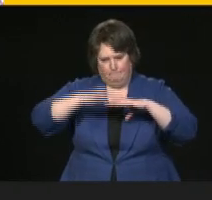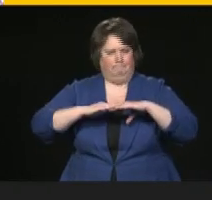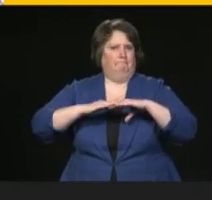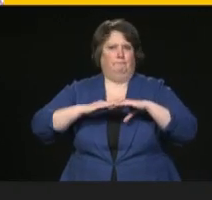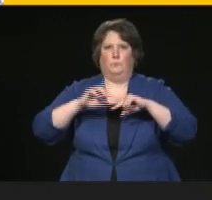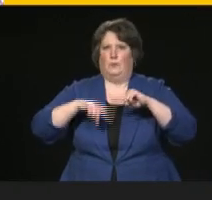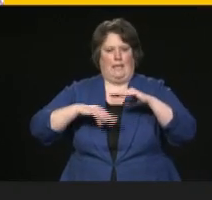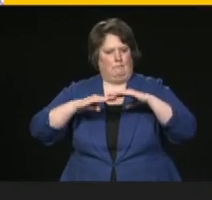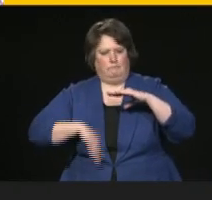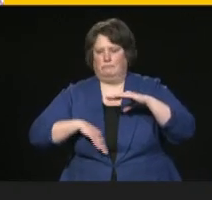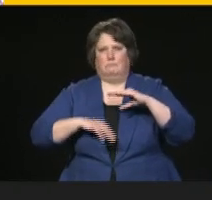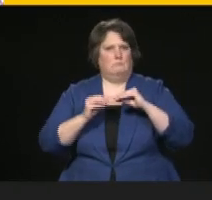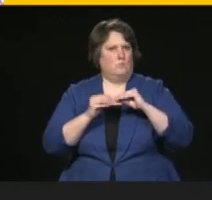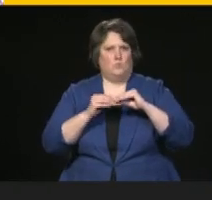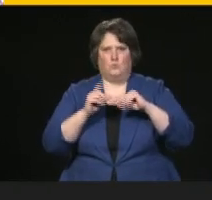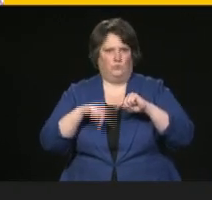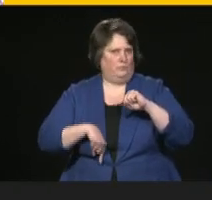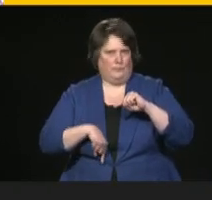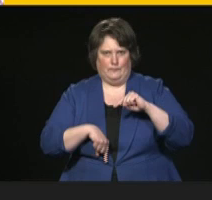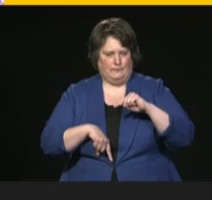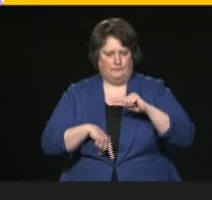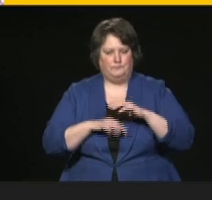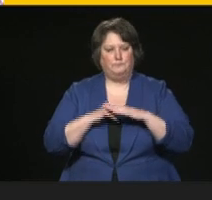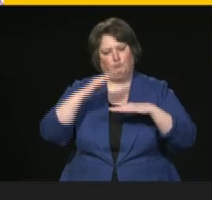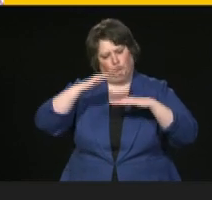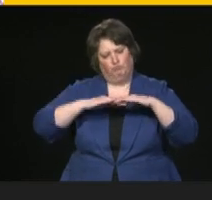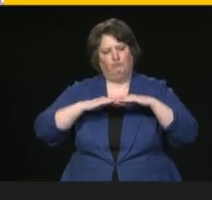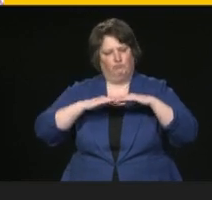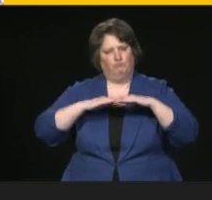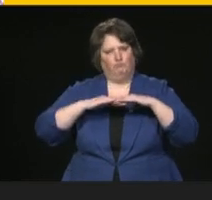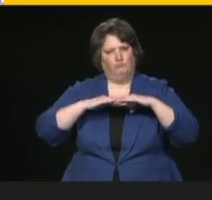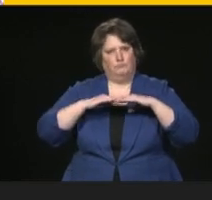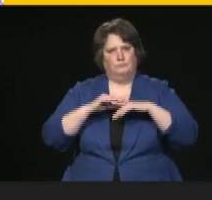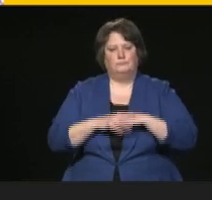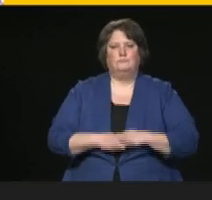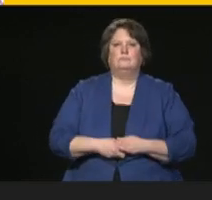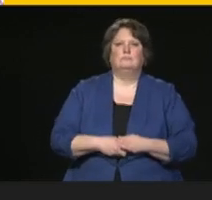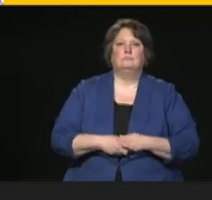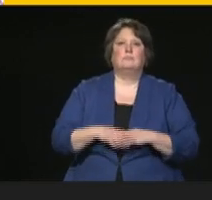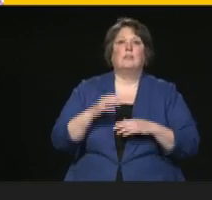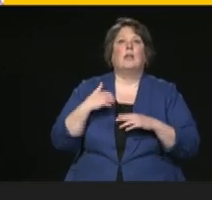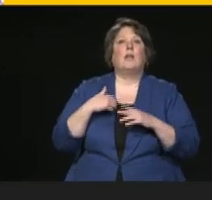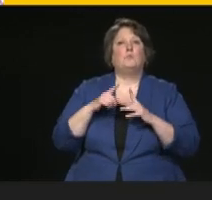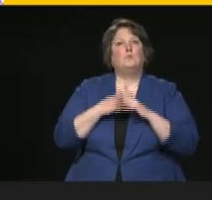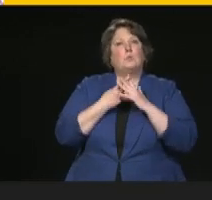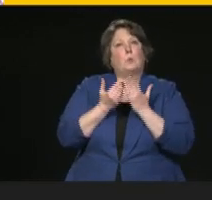We've also begun a purchasing program paper to be able to